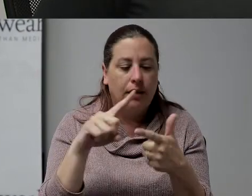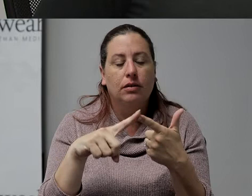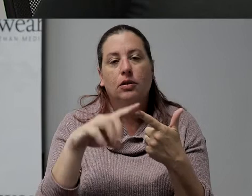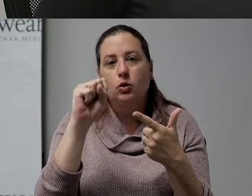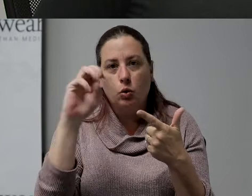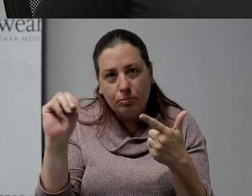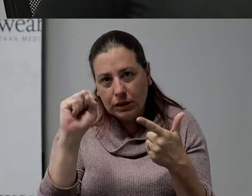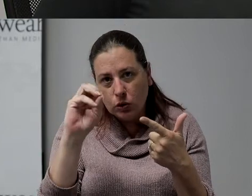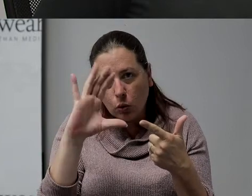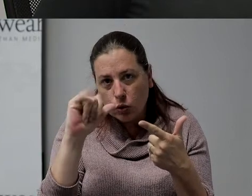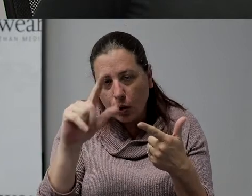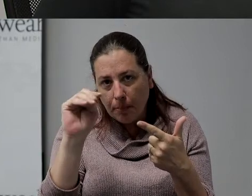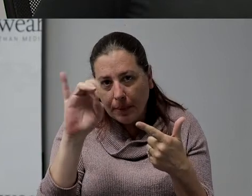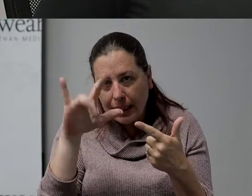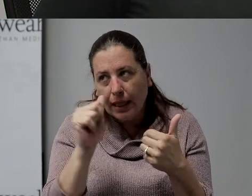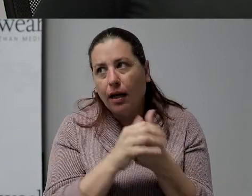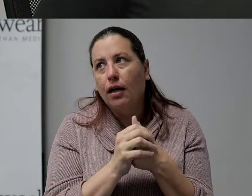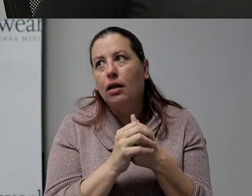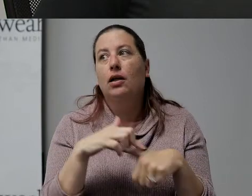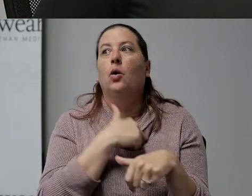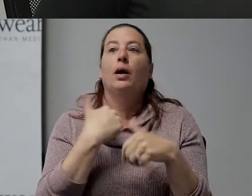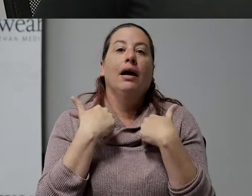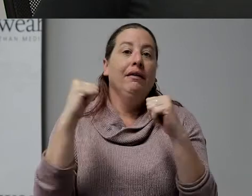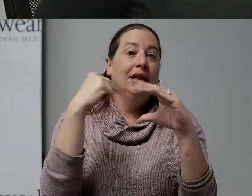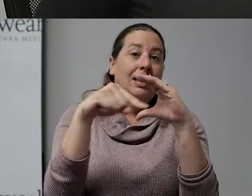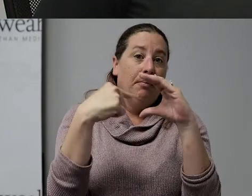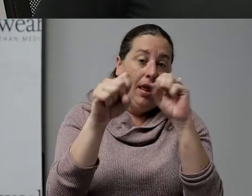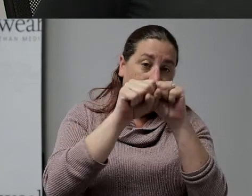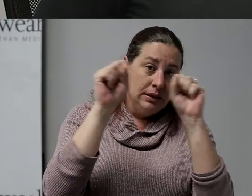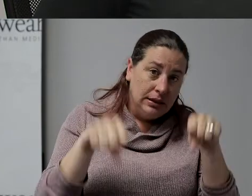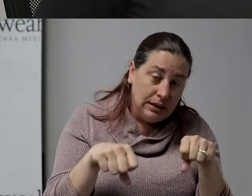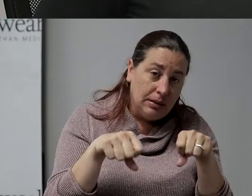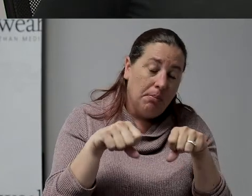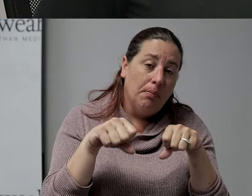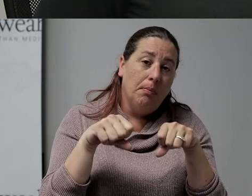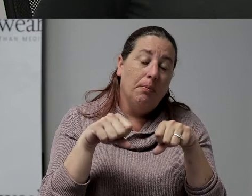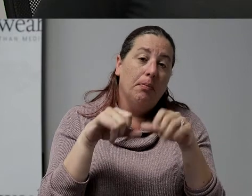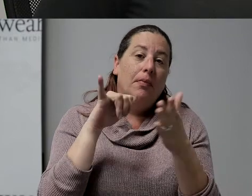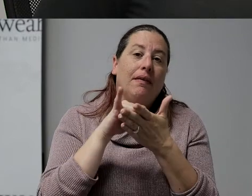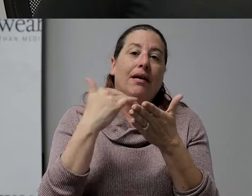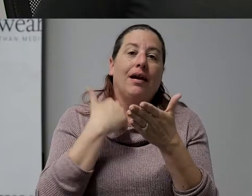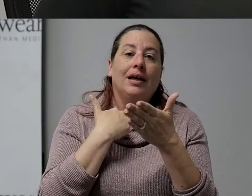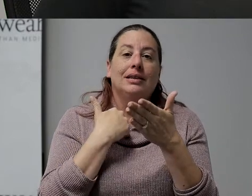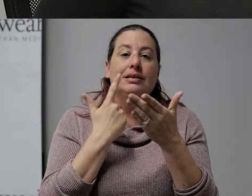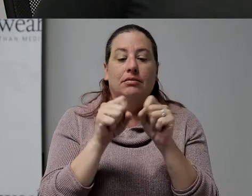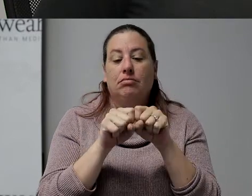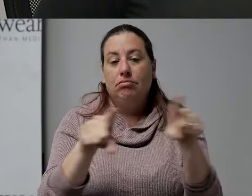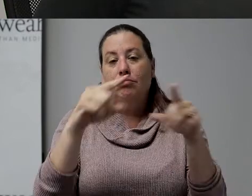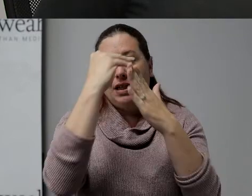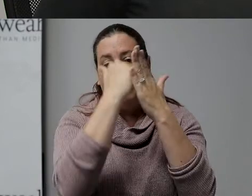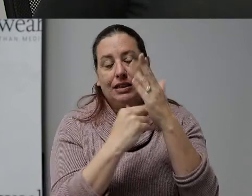media. We have an email system that has a distribution list called District